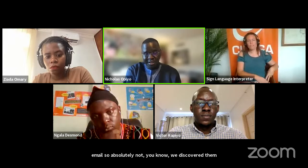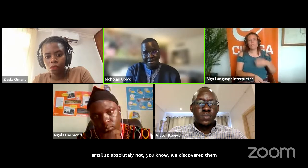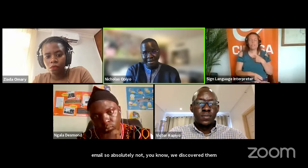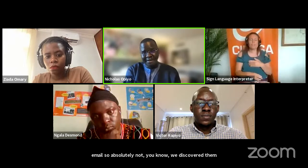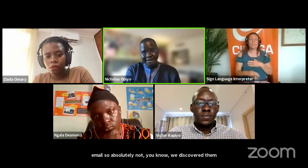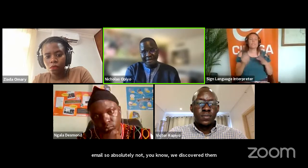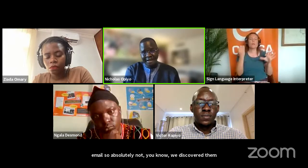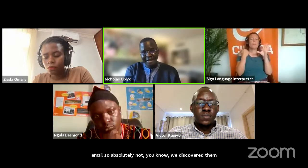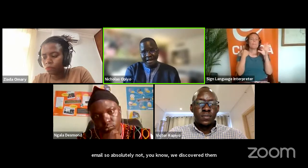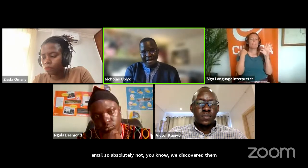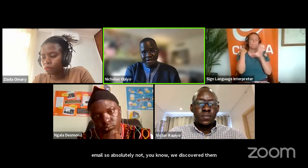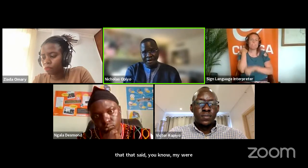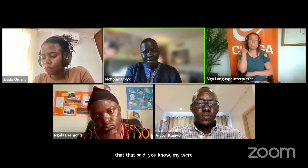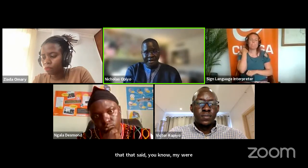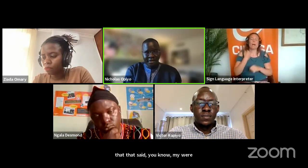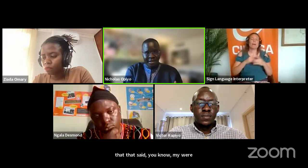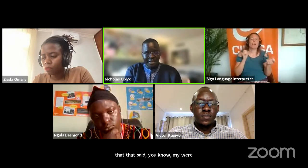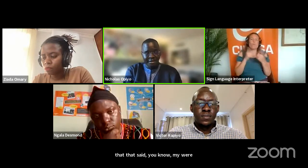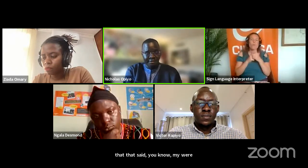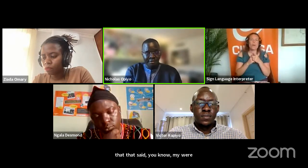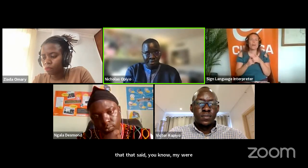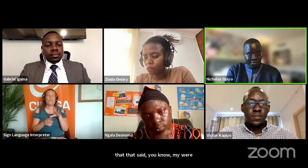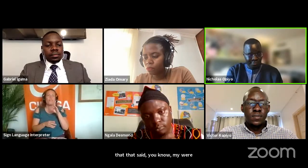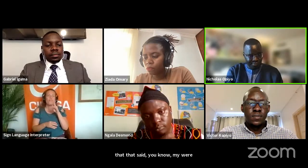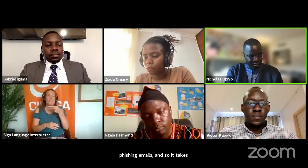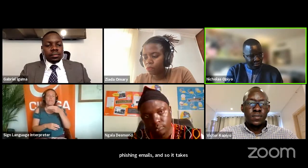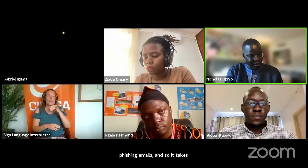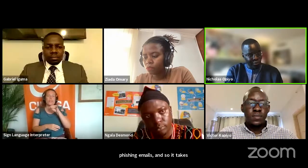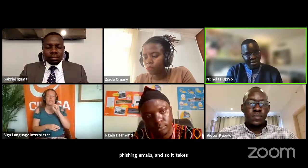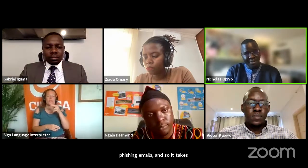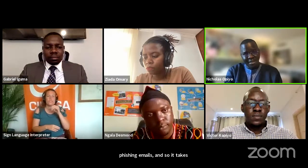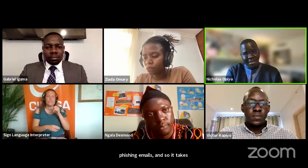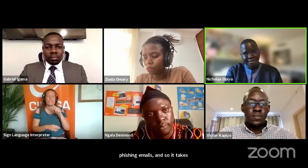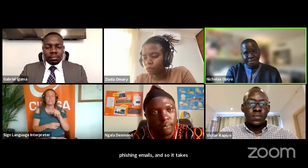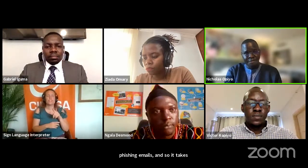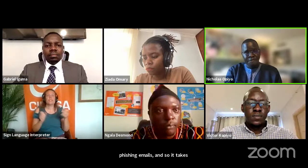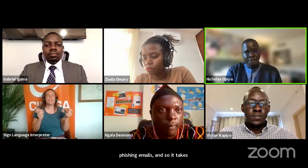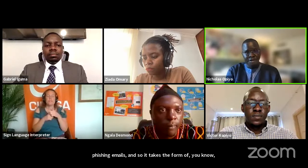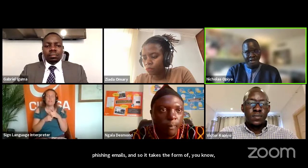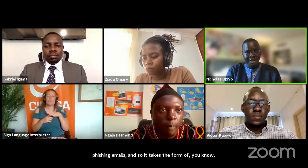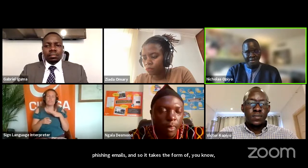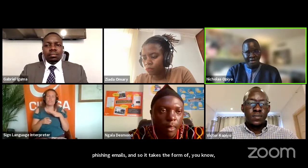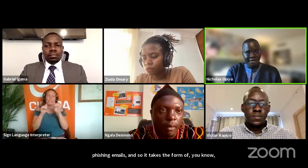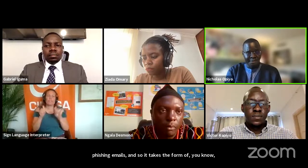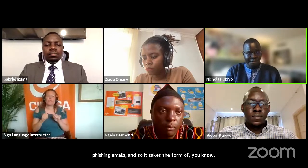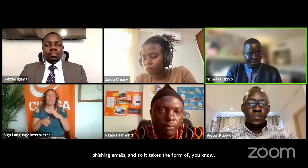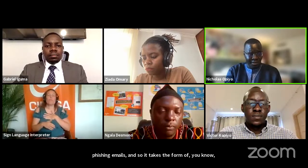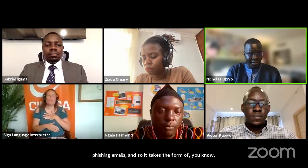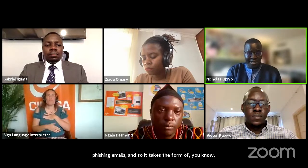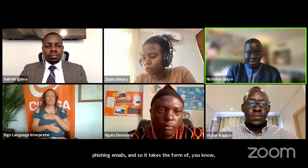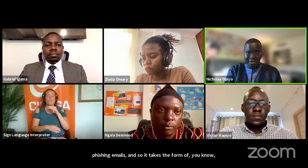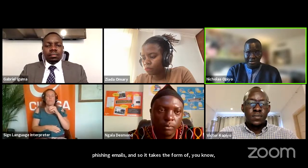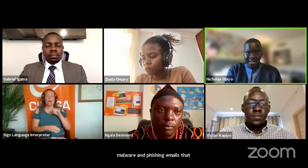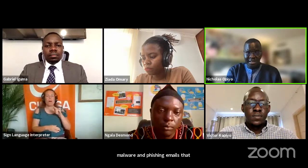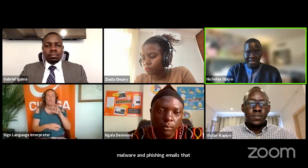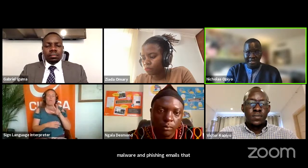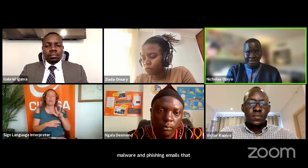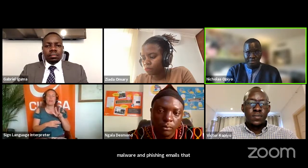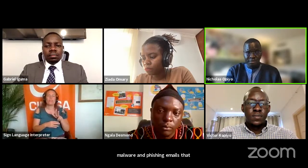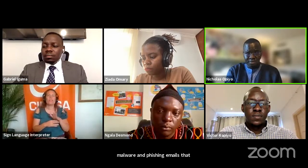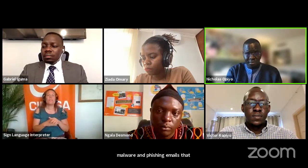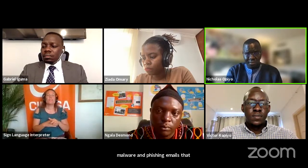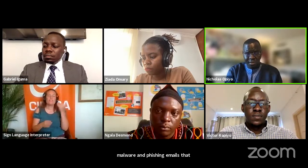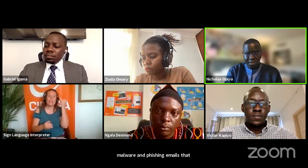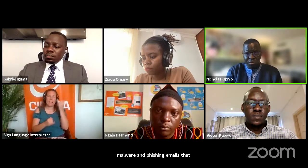malware phishing emails, and so it takes the form of malwares and phishing emails. The last one really